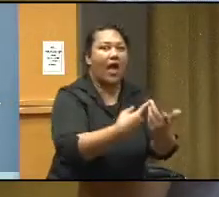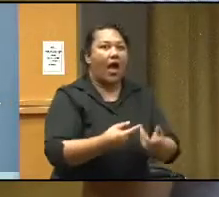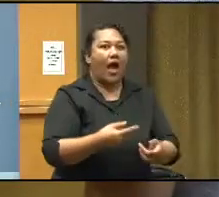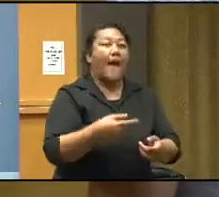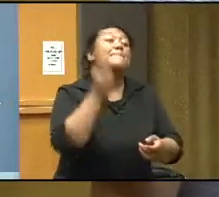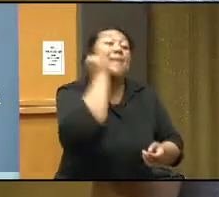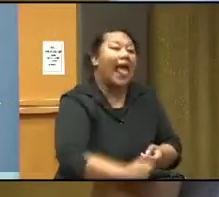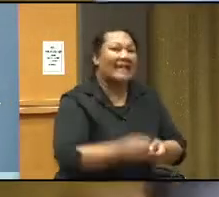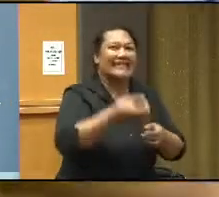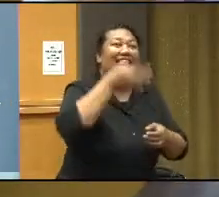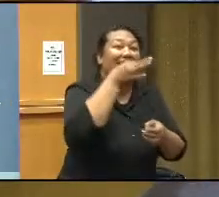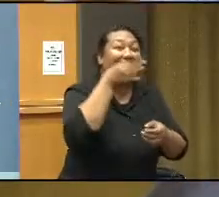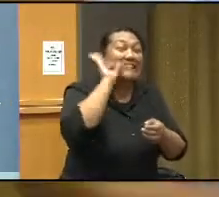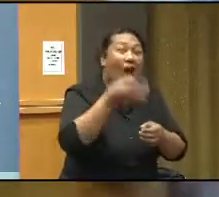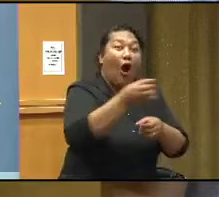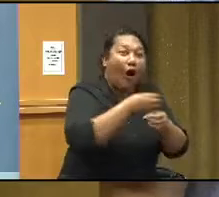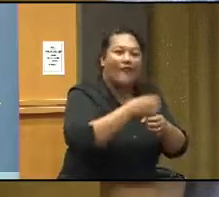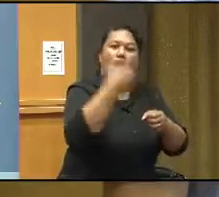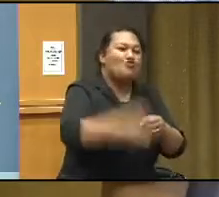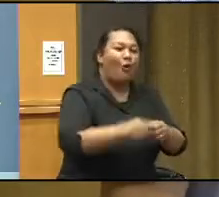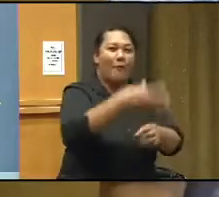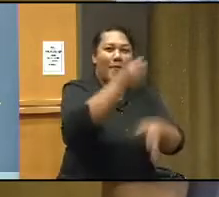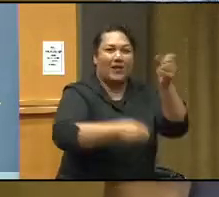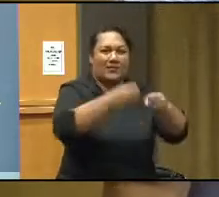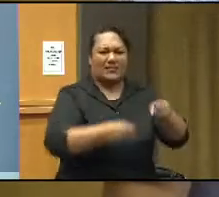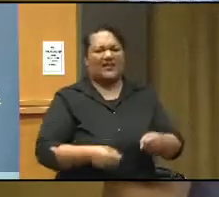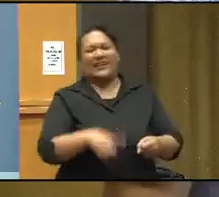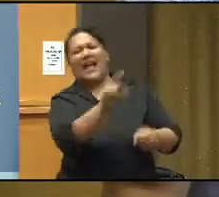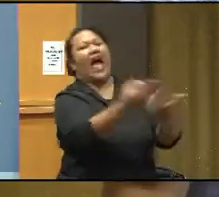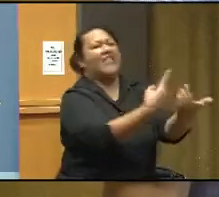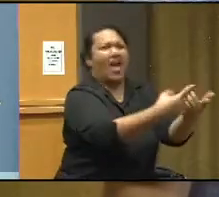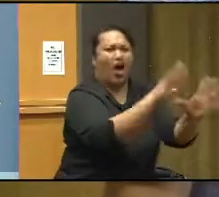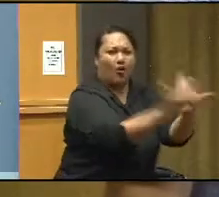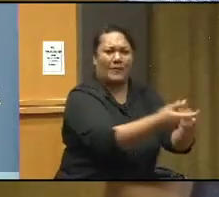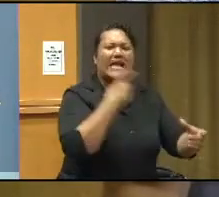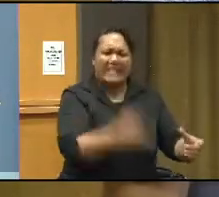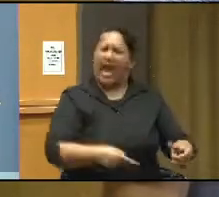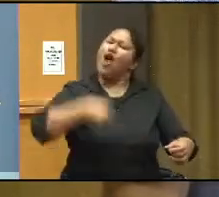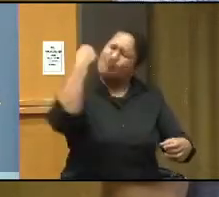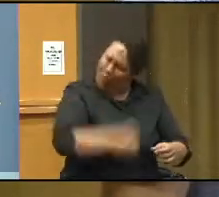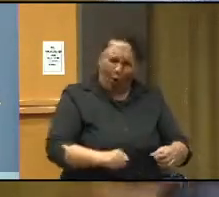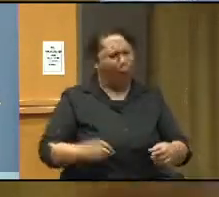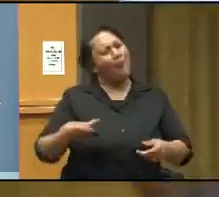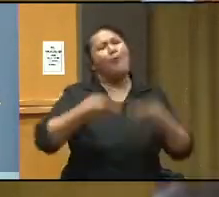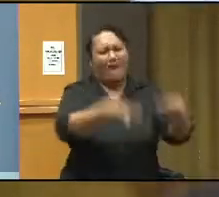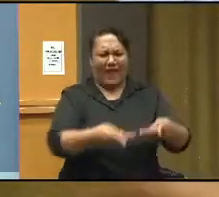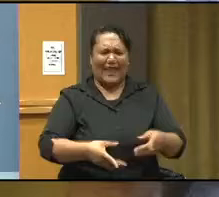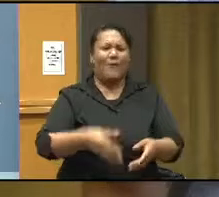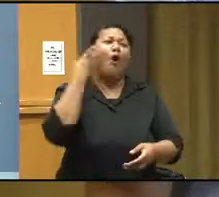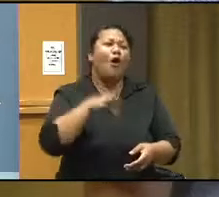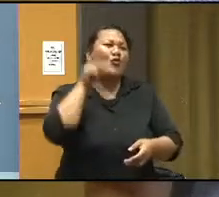milk. And another group came up with say, no, just provide them with hot water, tell them to bring the teacups and the